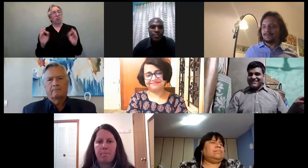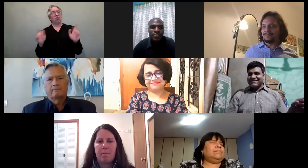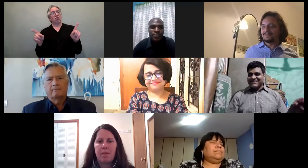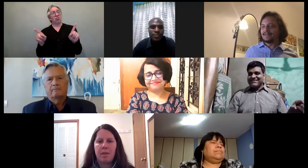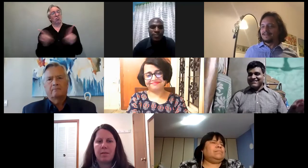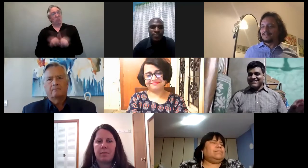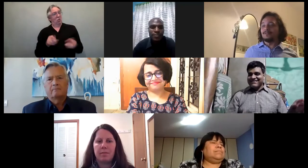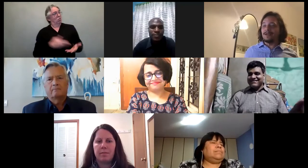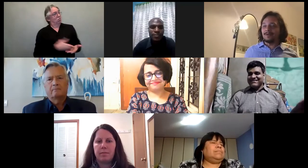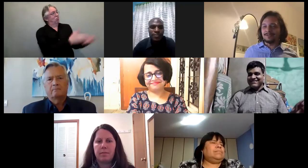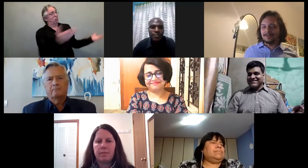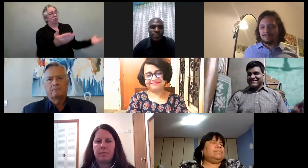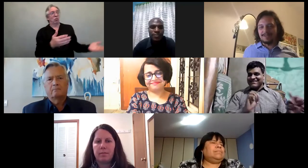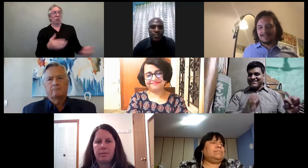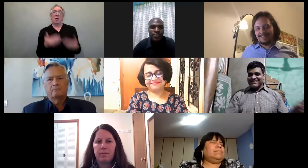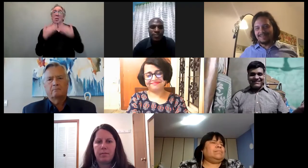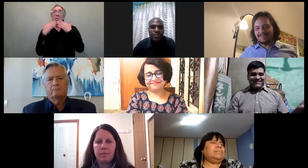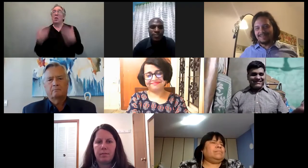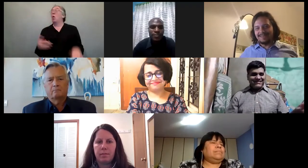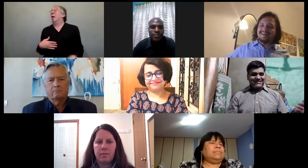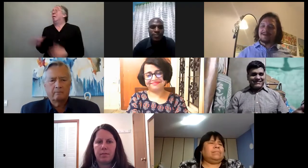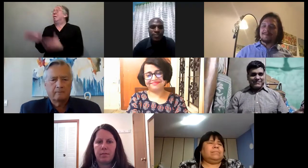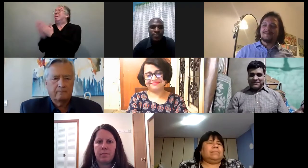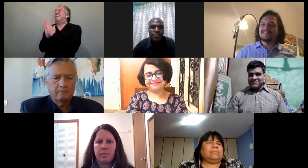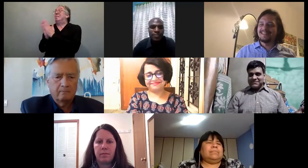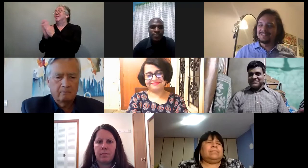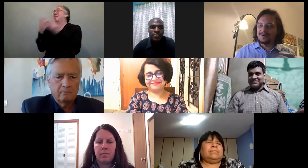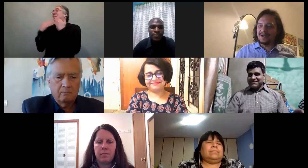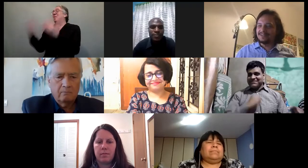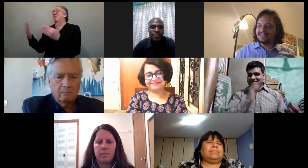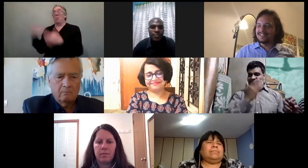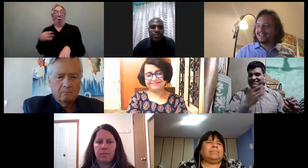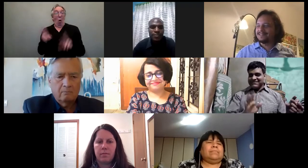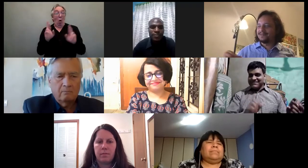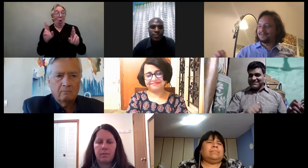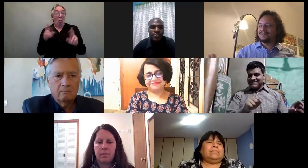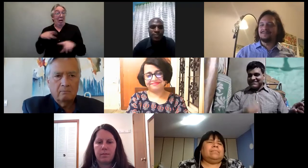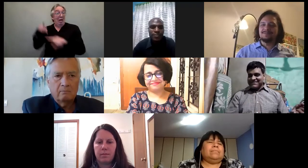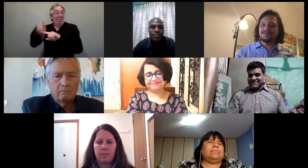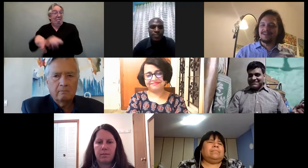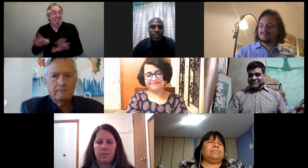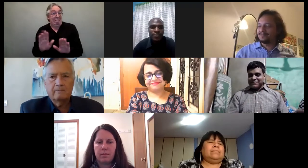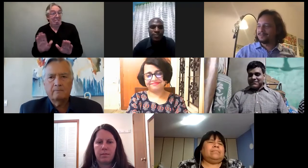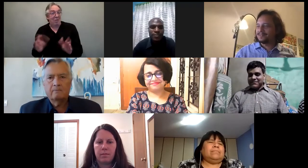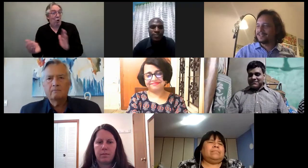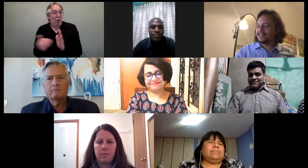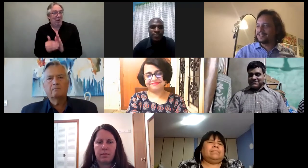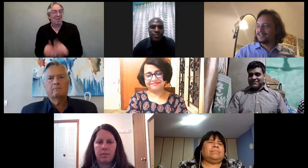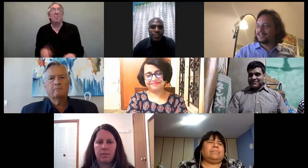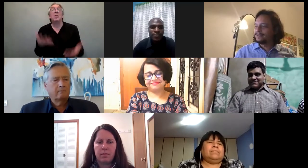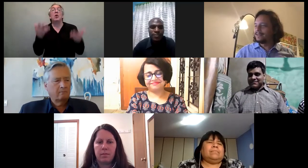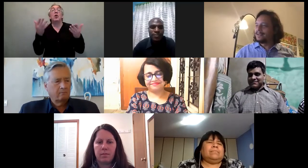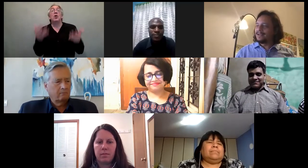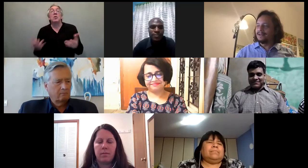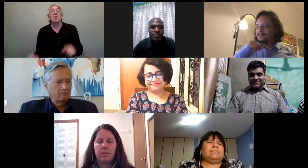Thank you. Hopefully I'm not interrupting again. So I would just like to give the floor now to Rosario